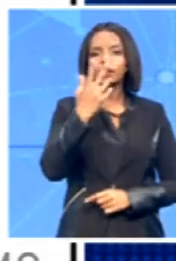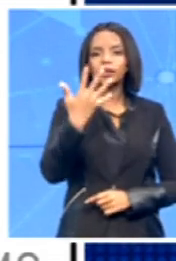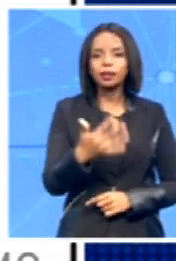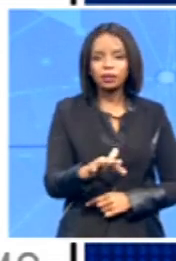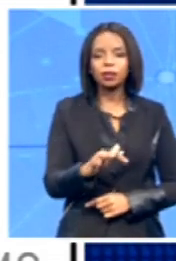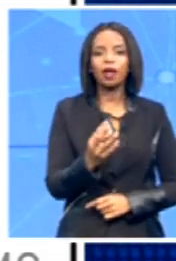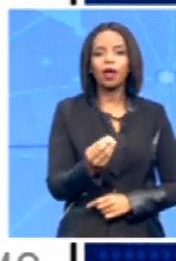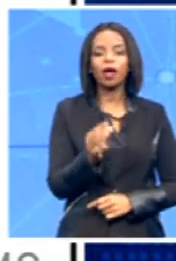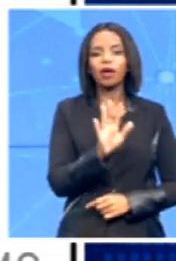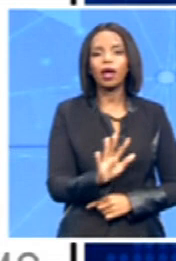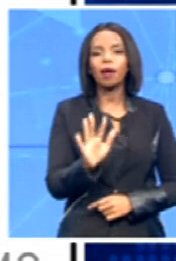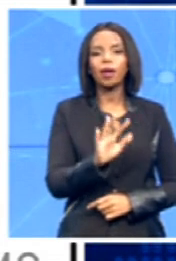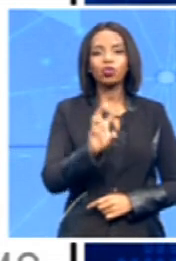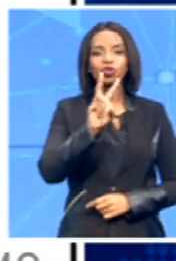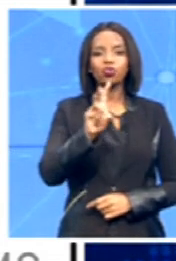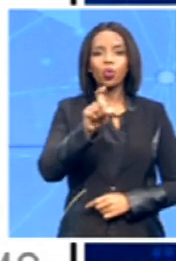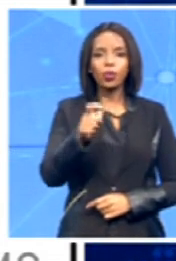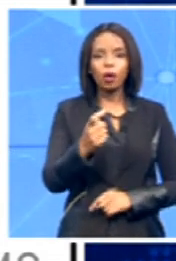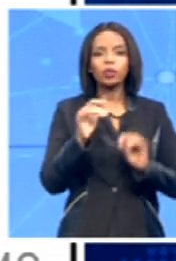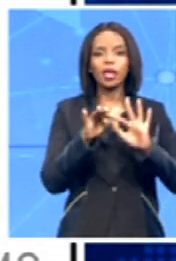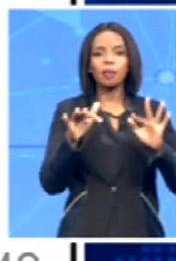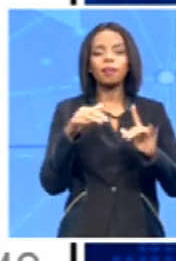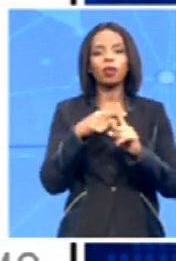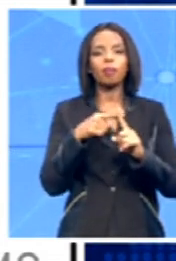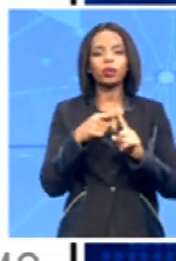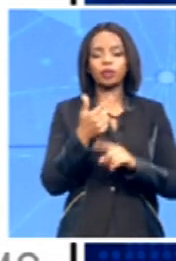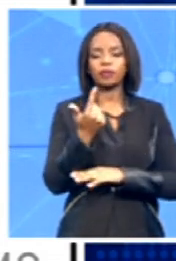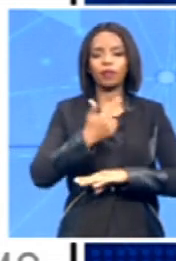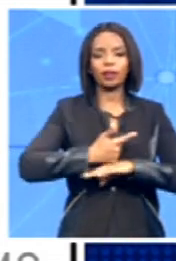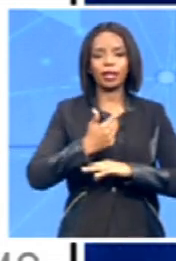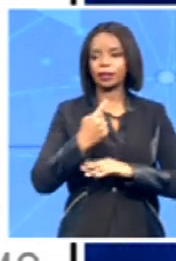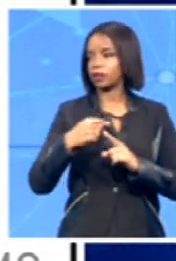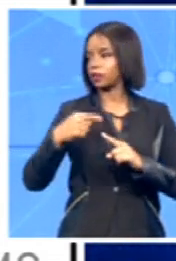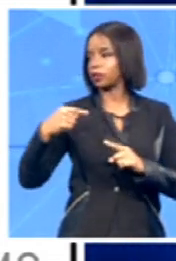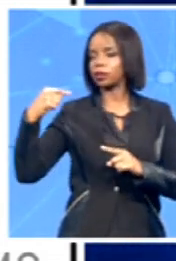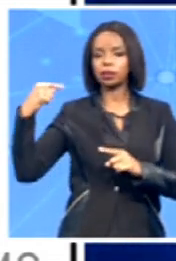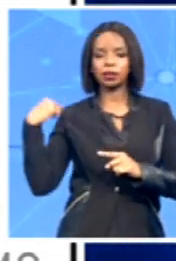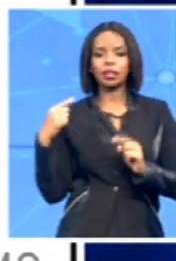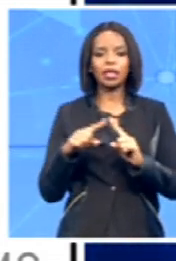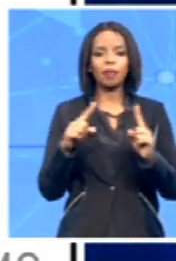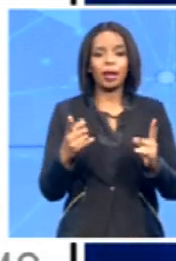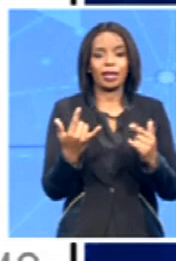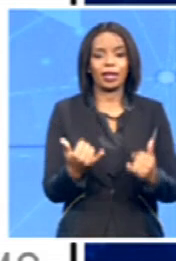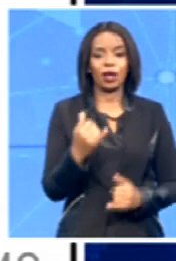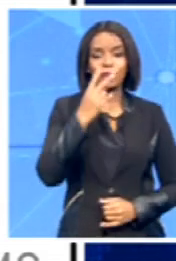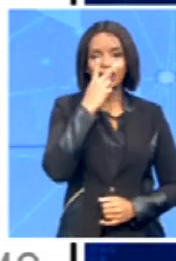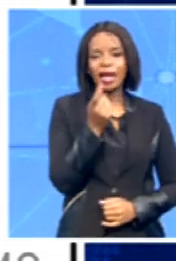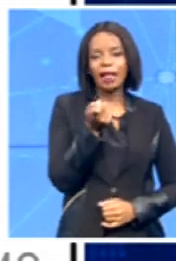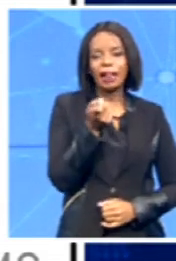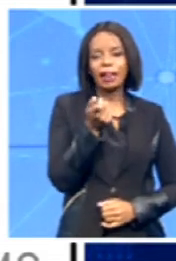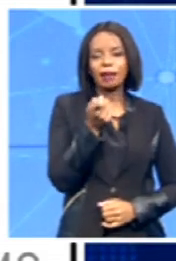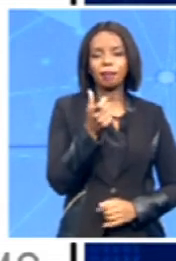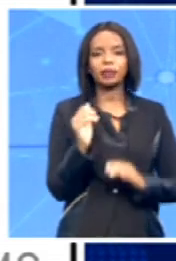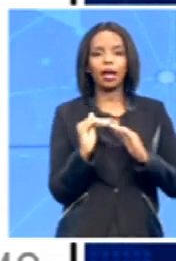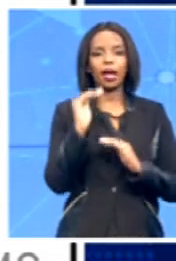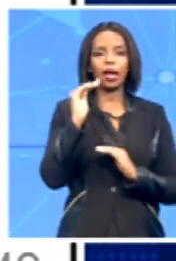days. But you can see their prediction then for next week is a little bit higher than what we have now